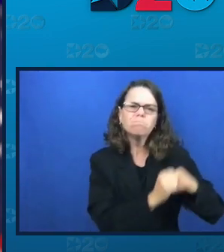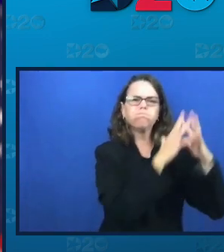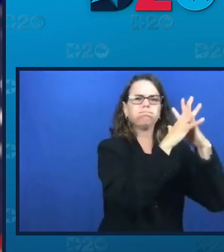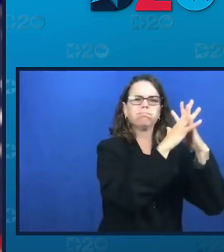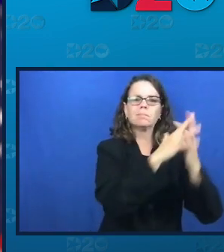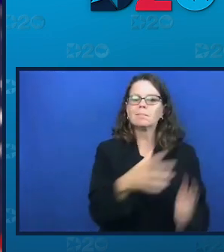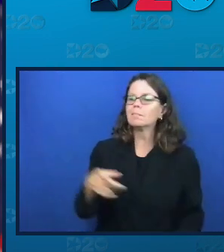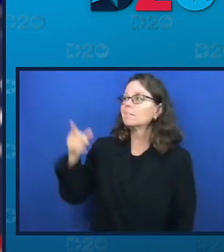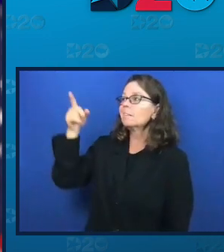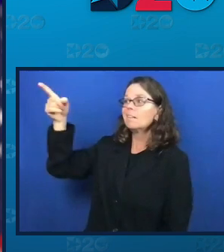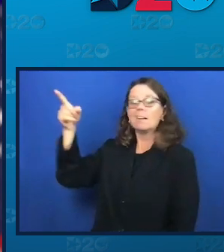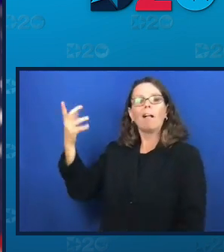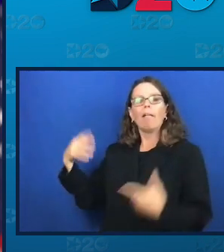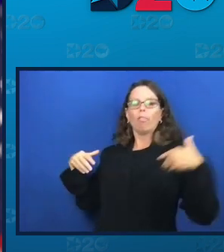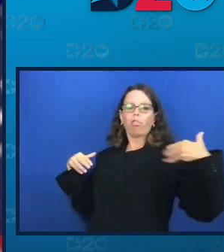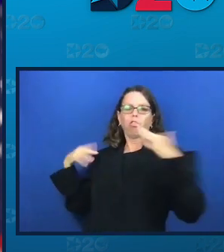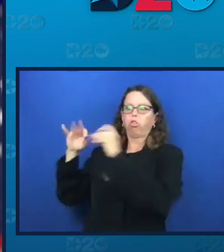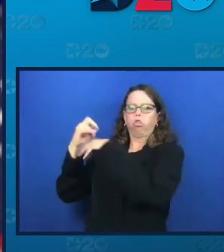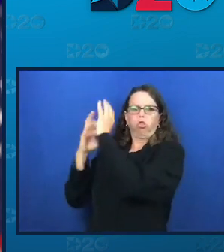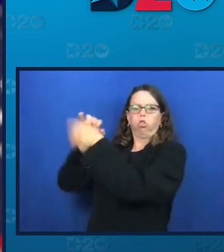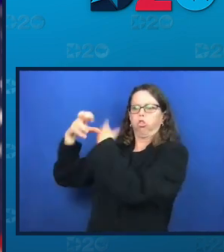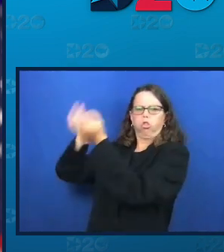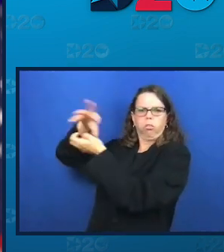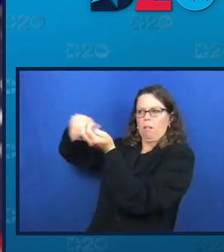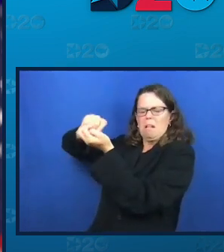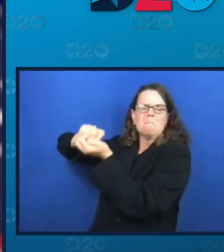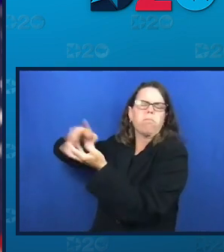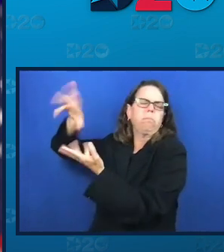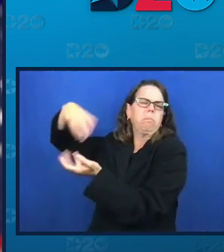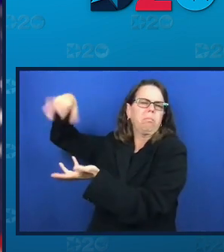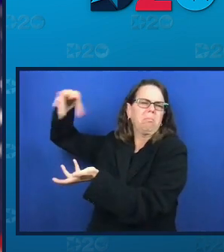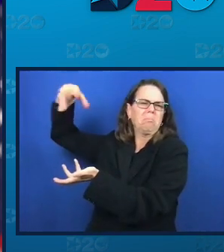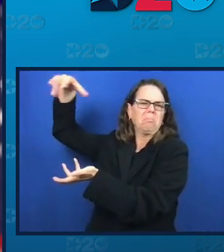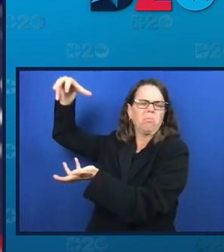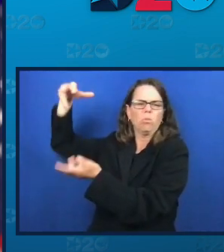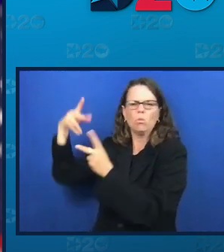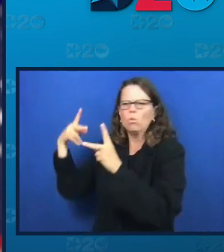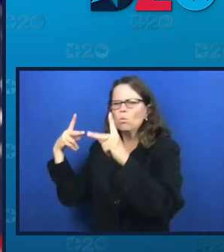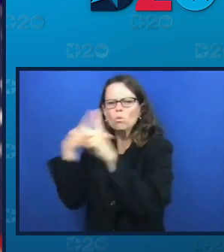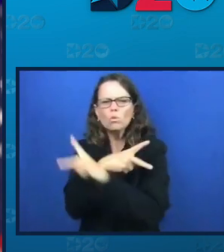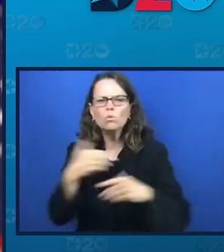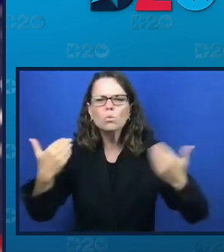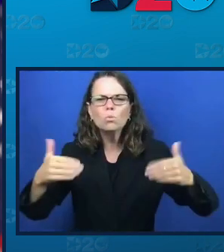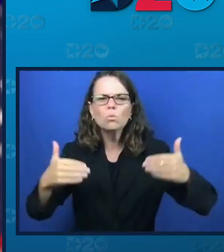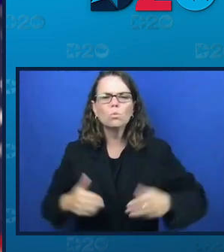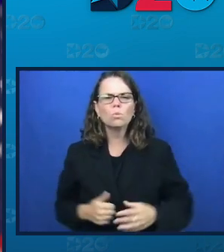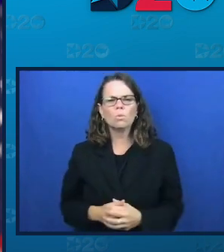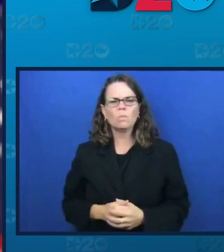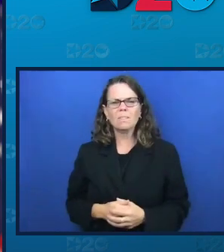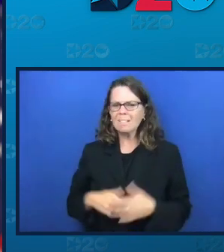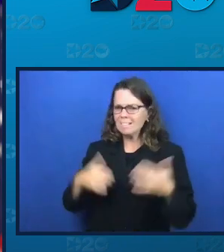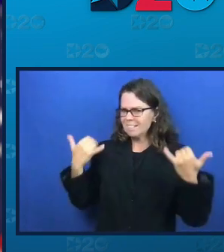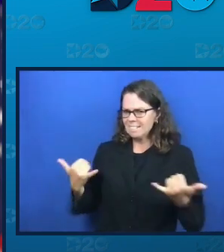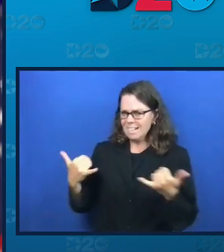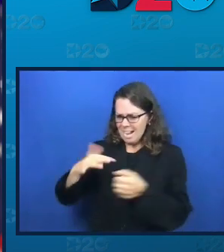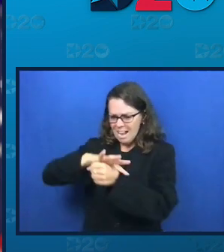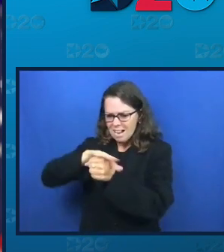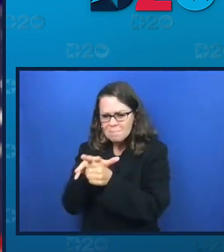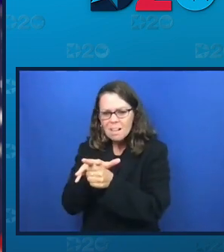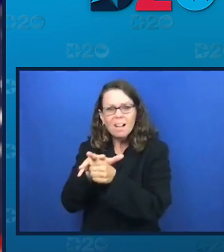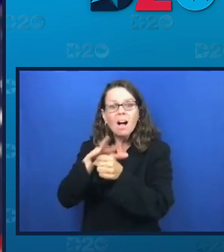confronted with the biggest calamity any president has faced in the modern era, Donald Trump spent the year downplaying the